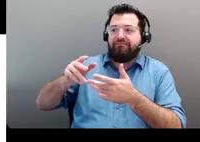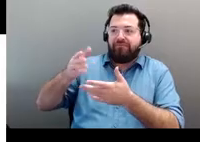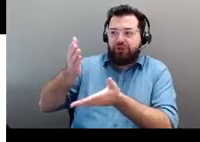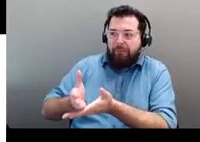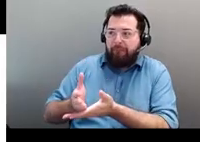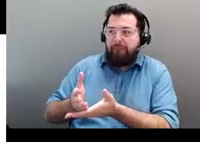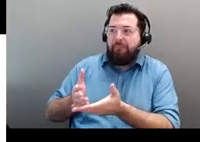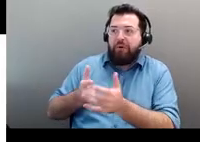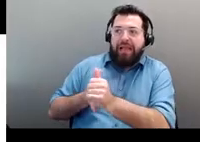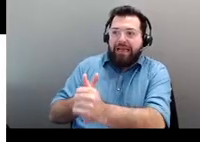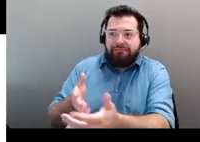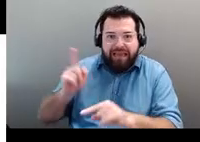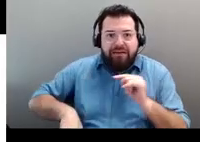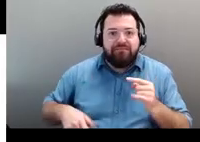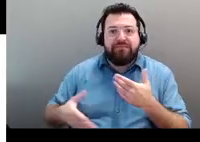as designed.